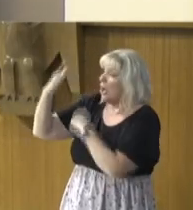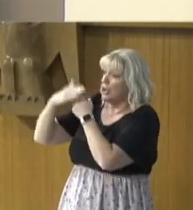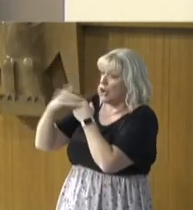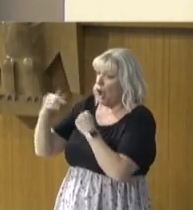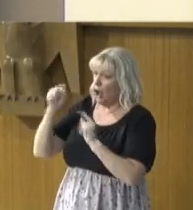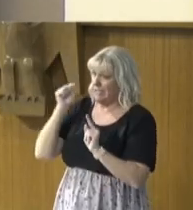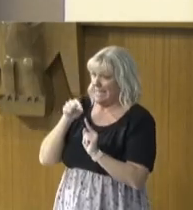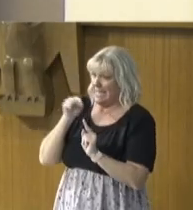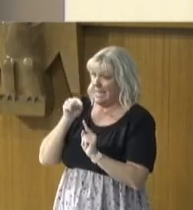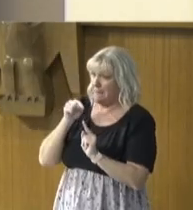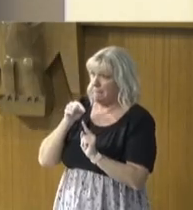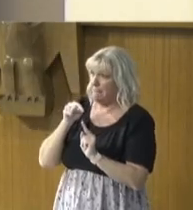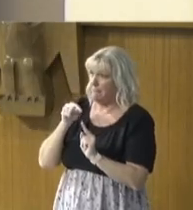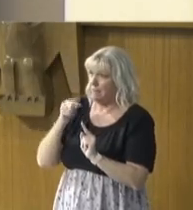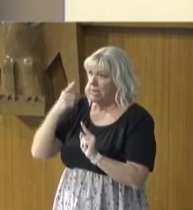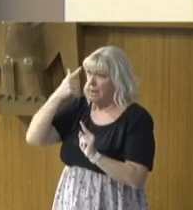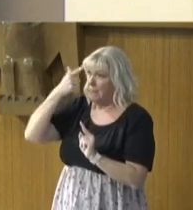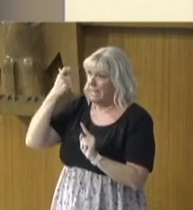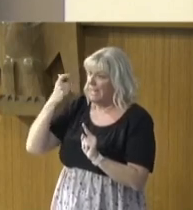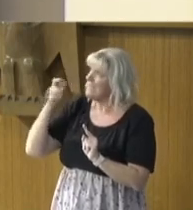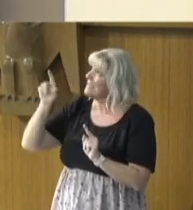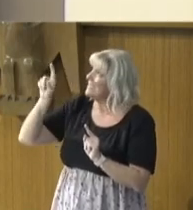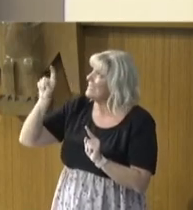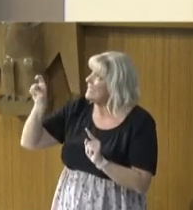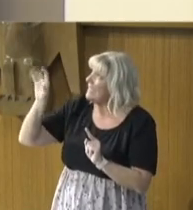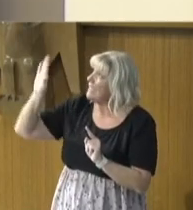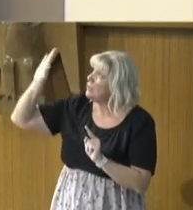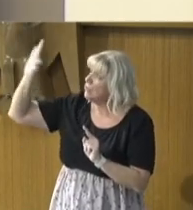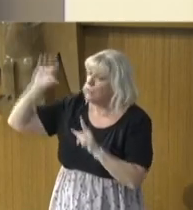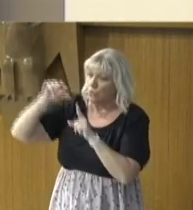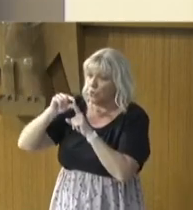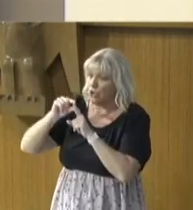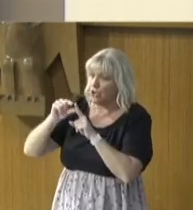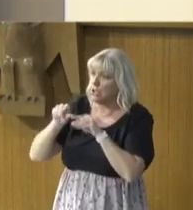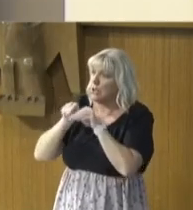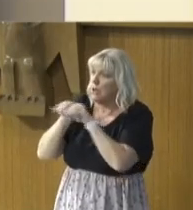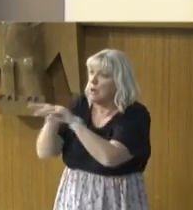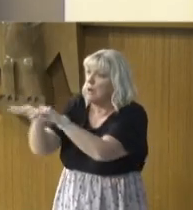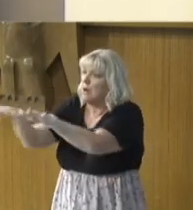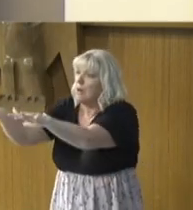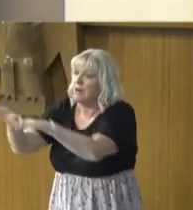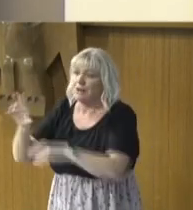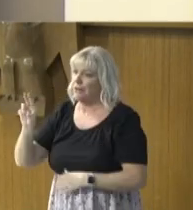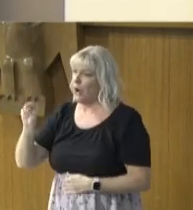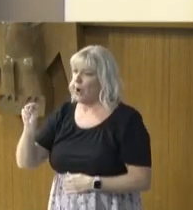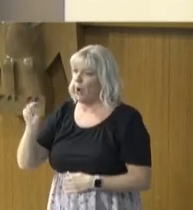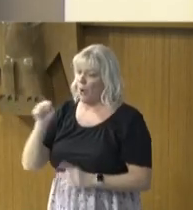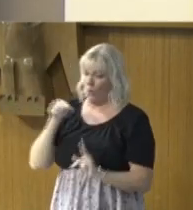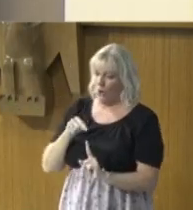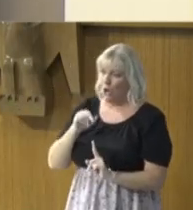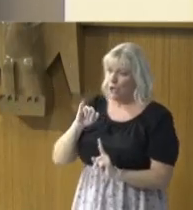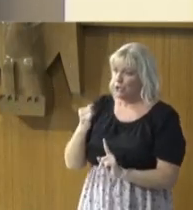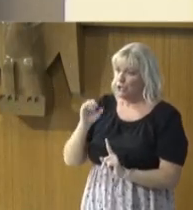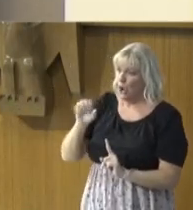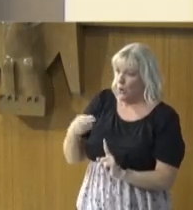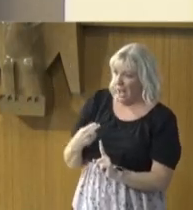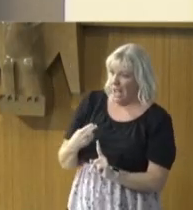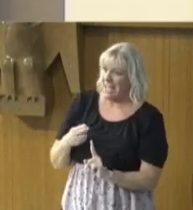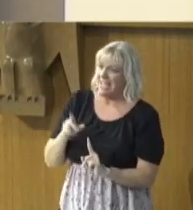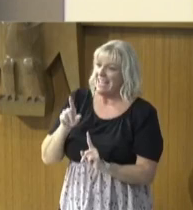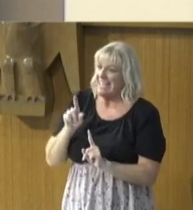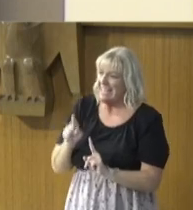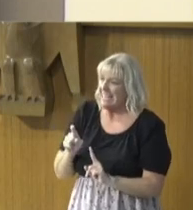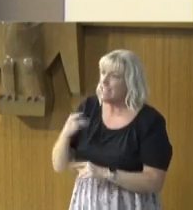because God needed her word to be carried to Nineveh, but because Jonah needed to speak this word